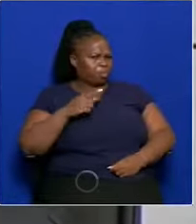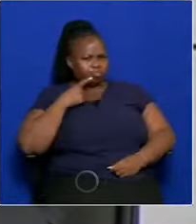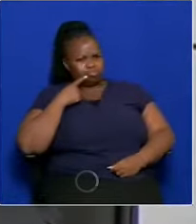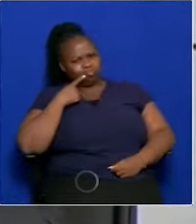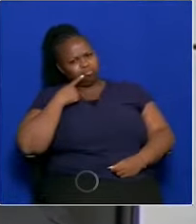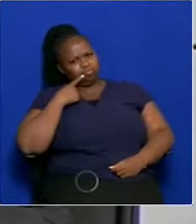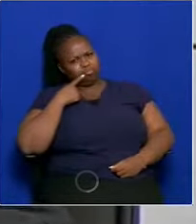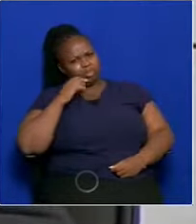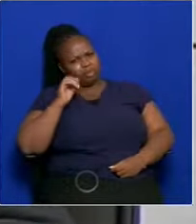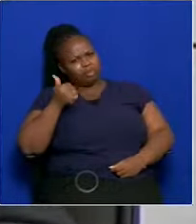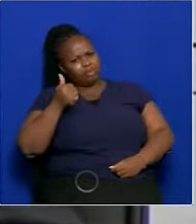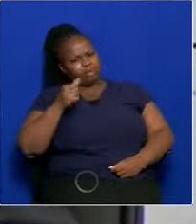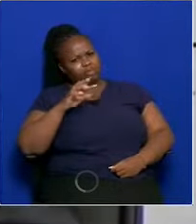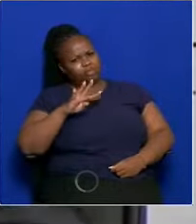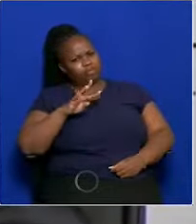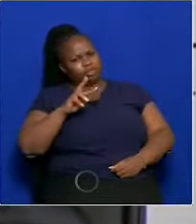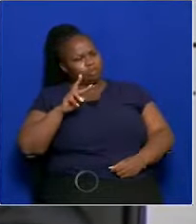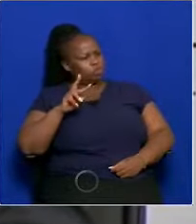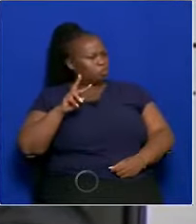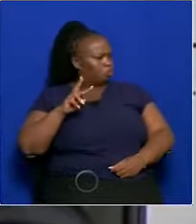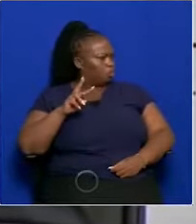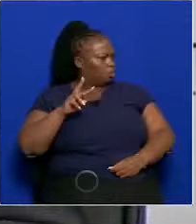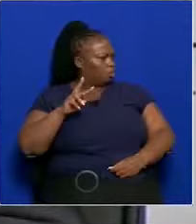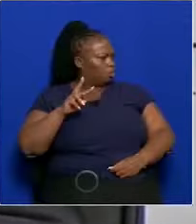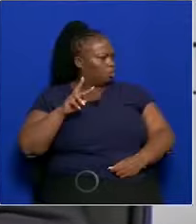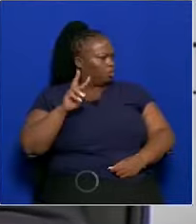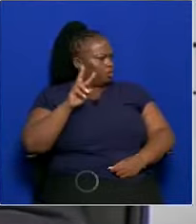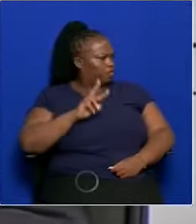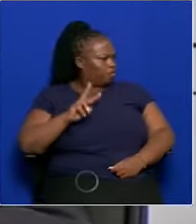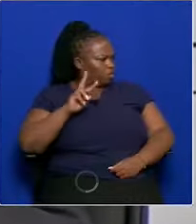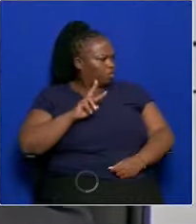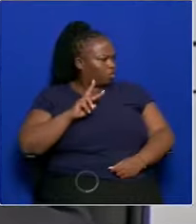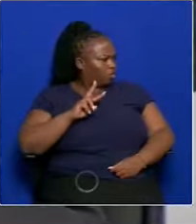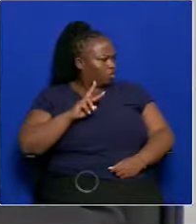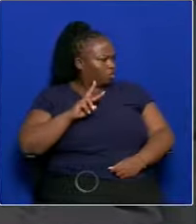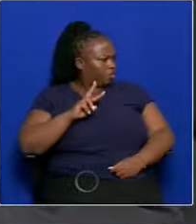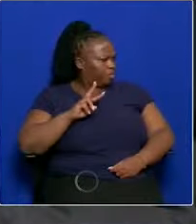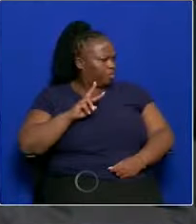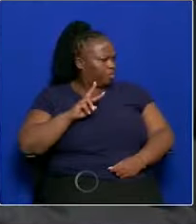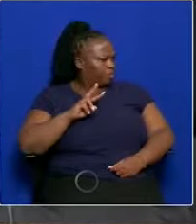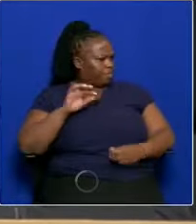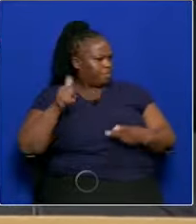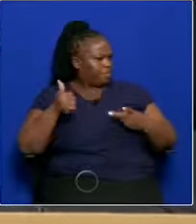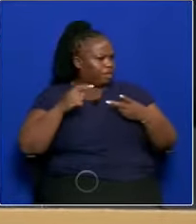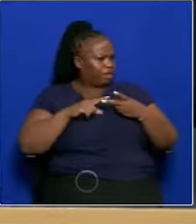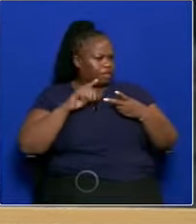42, then a Vodacom thing, and then 44.